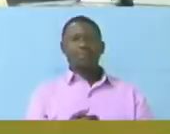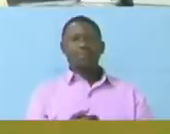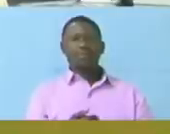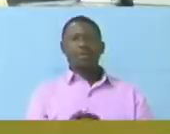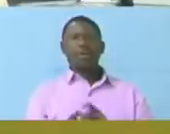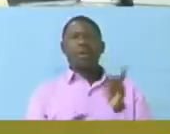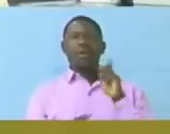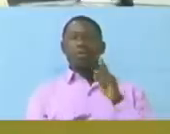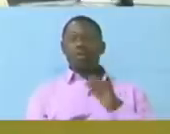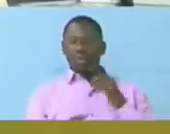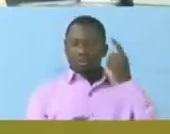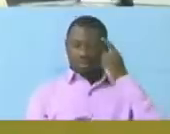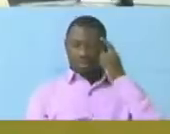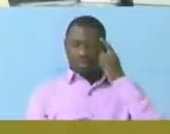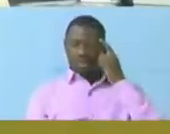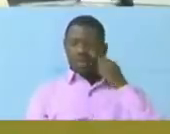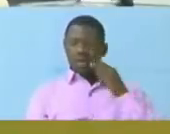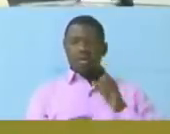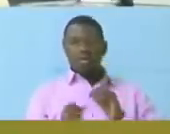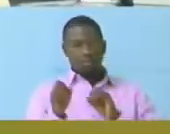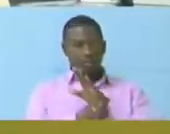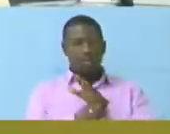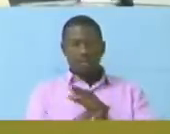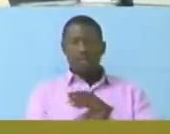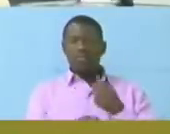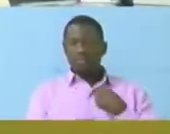instructed that I'm selected and I should be there.